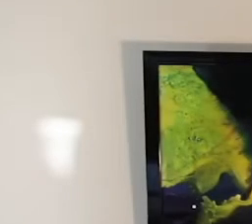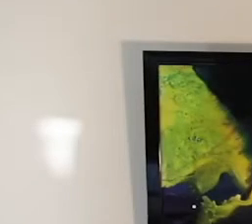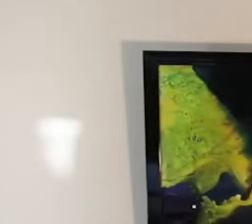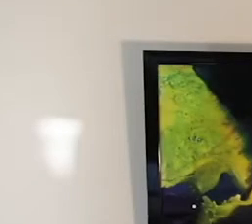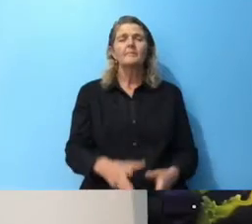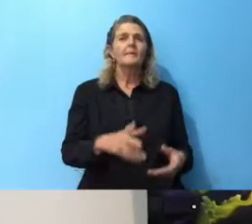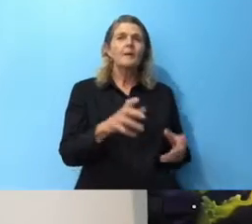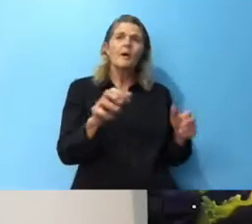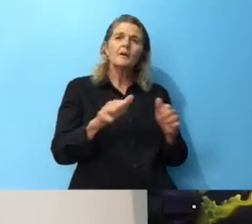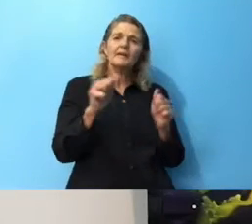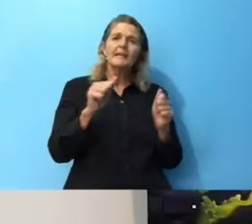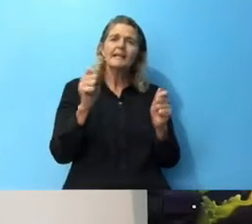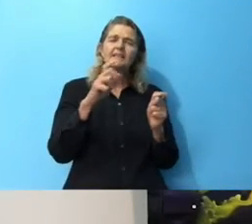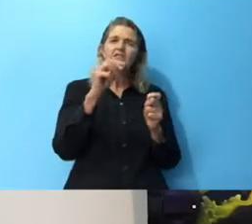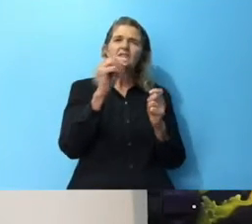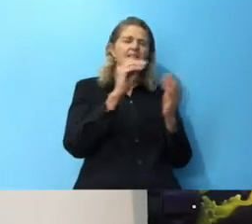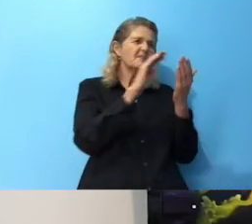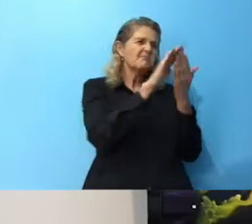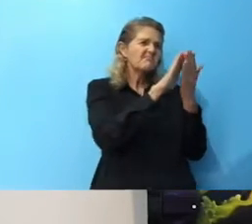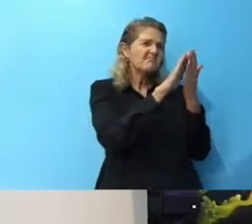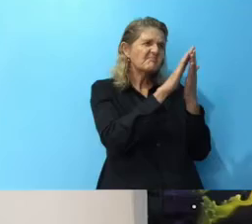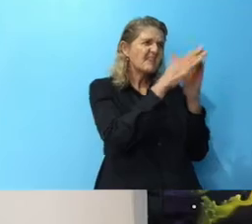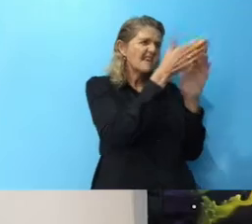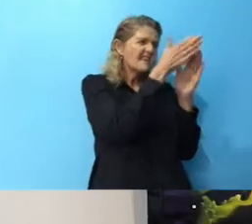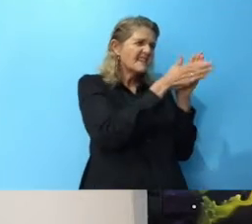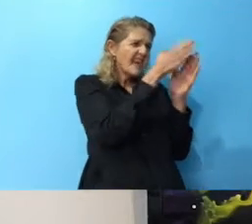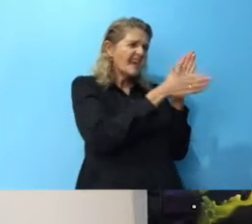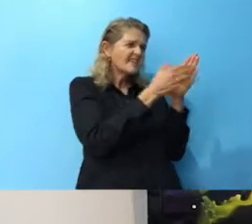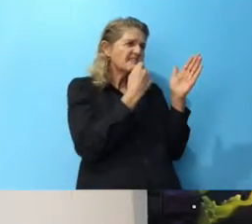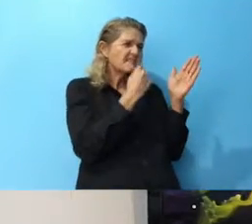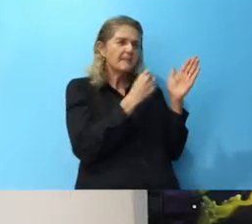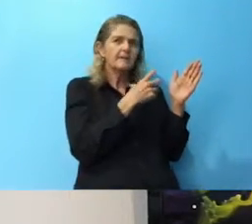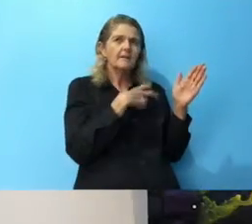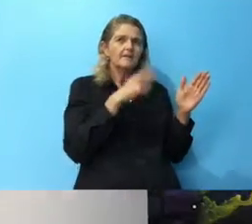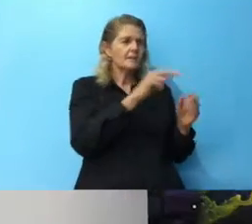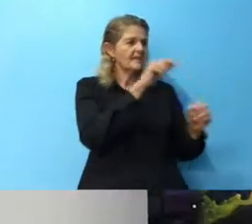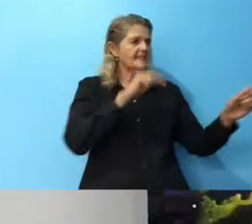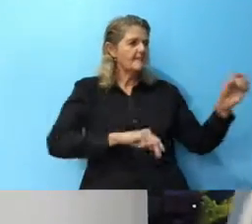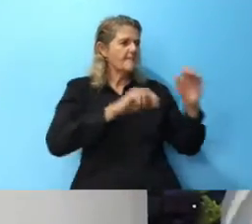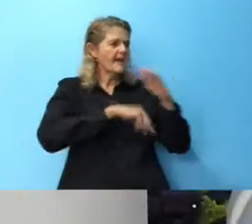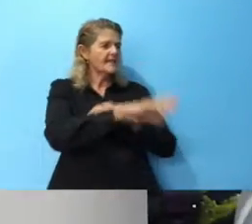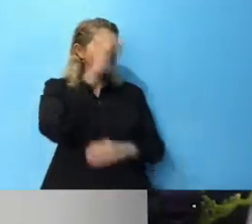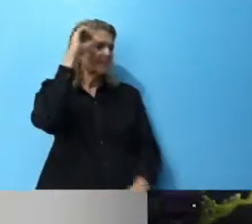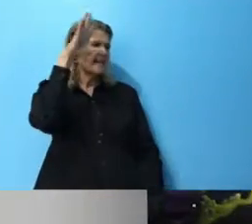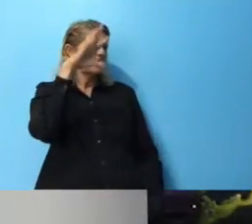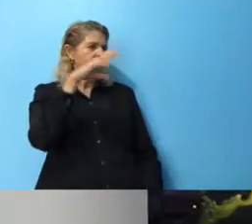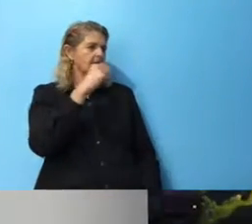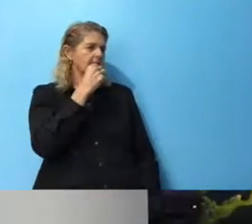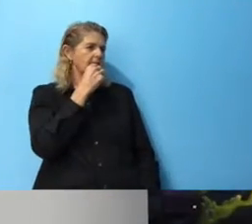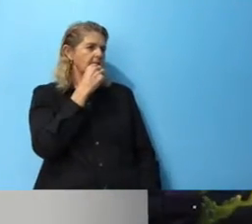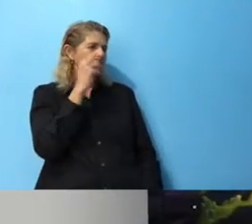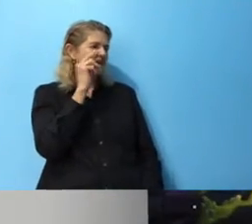Okay, just blending those edges a little bit. And again, as I come down here further into the light, I'm just